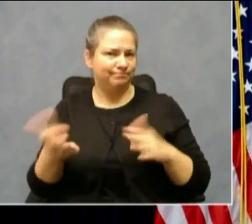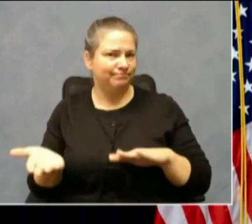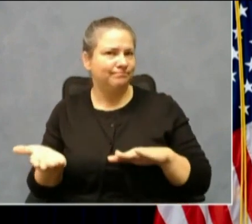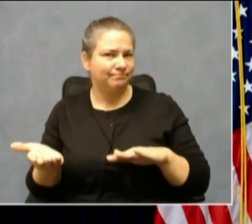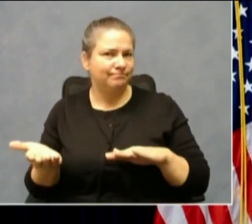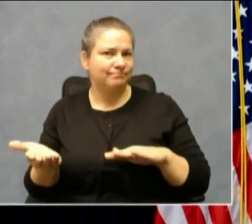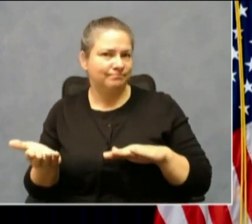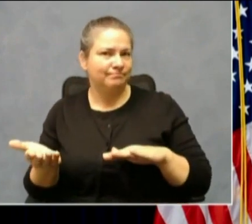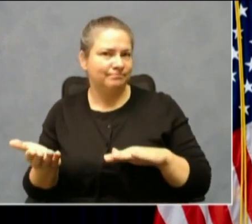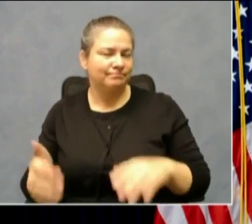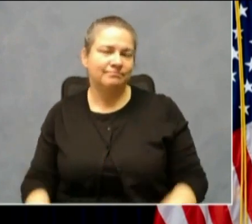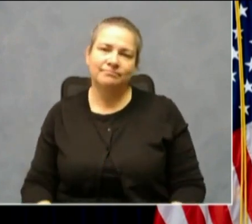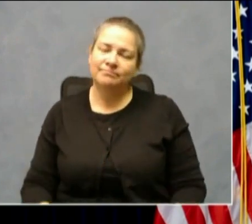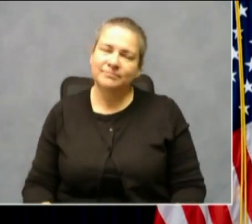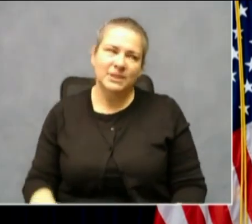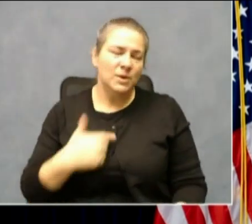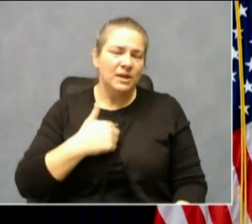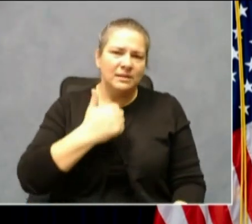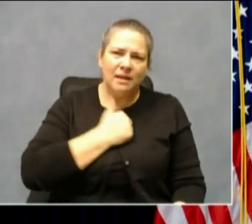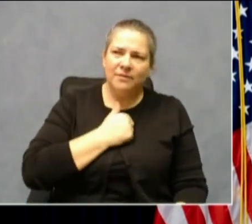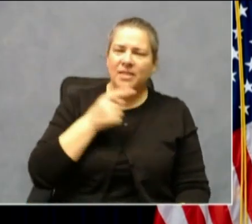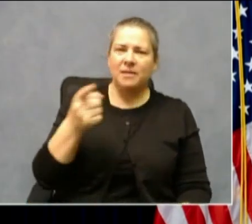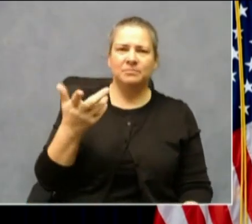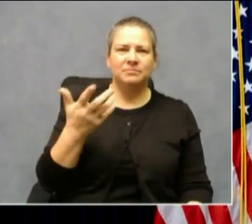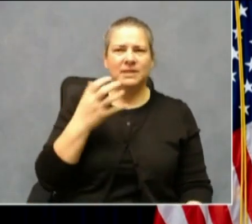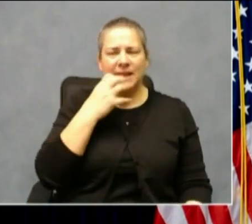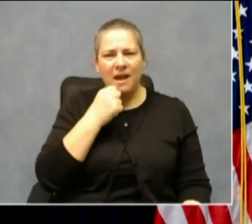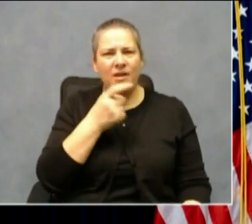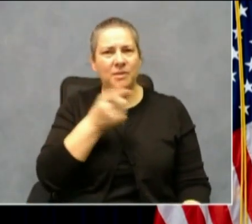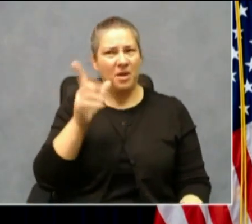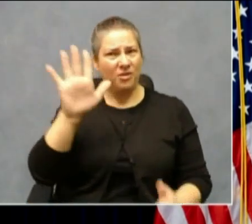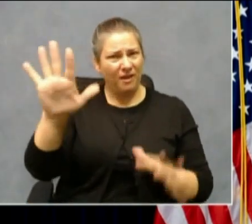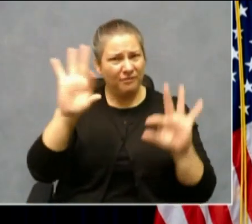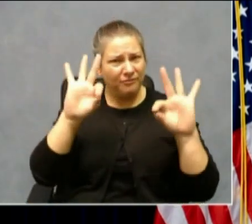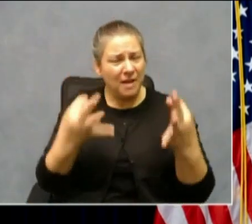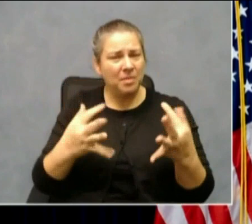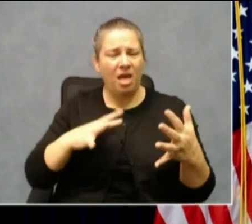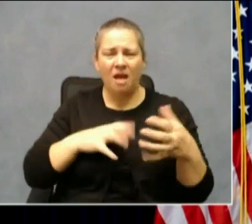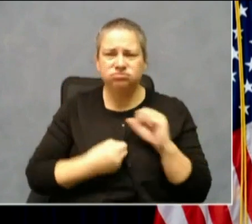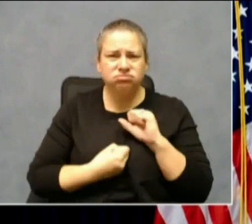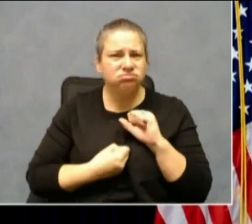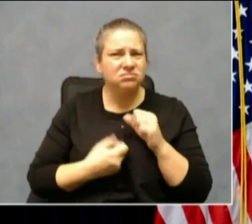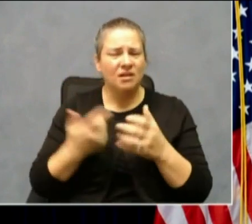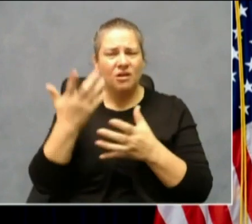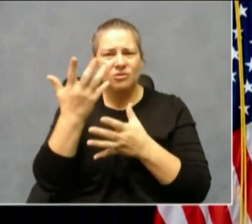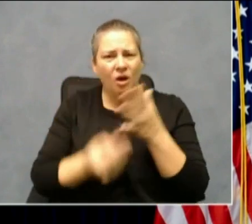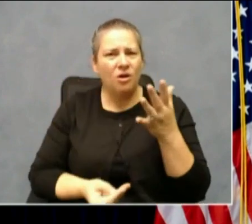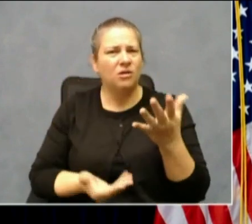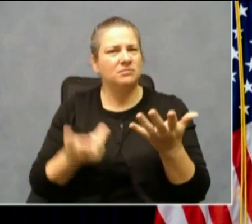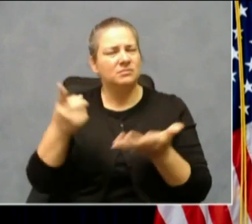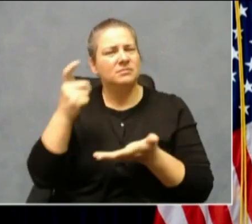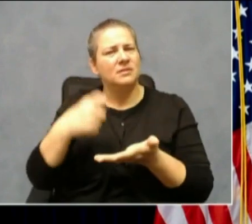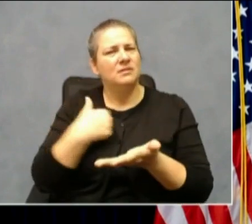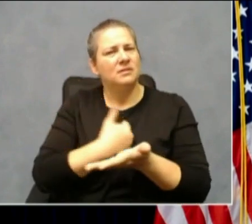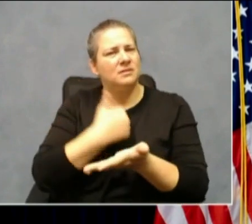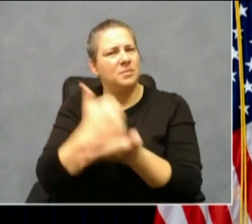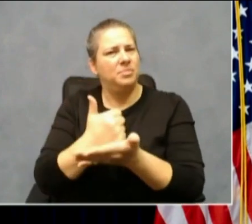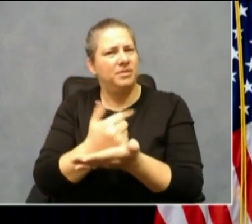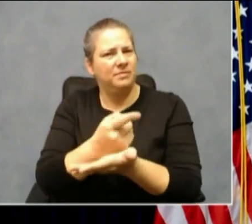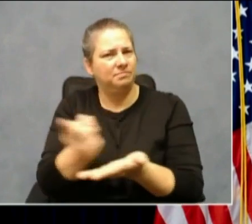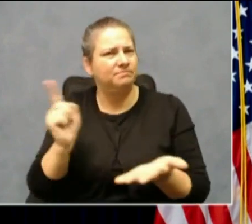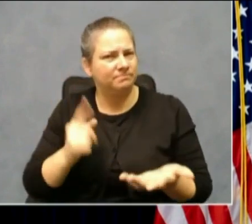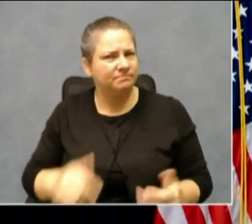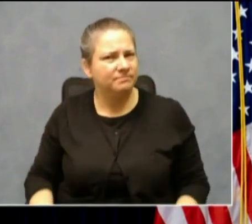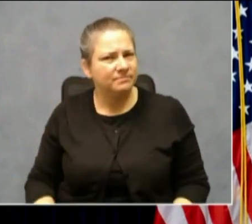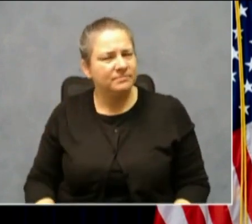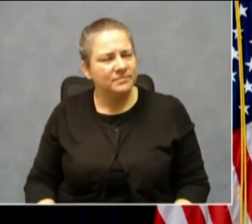People we love and care about, families that are devastated, people that need our help. Today, they include people in